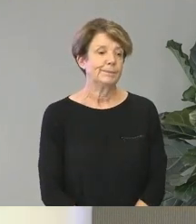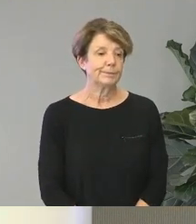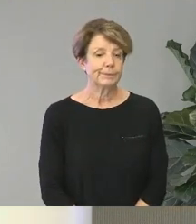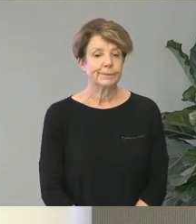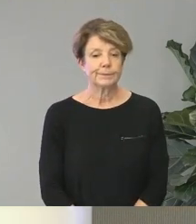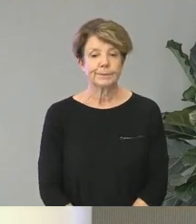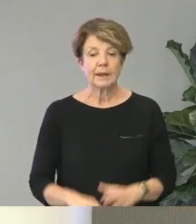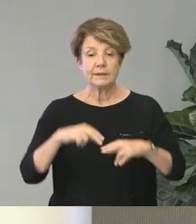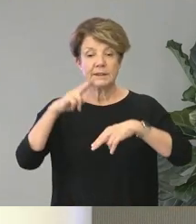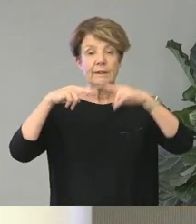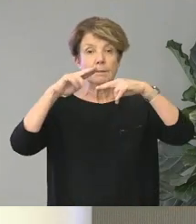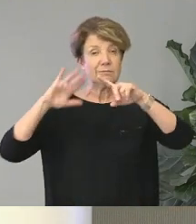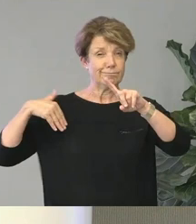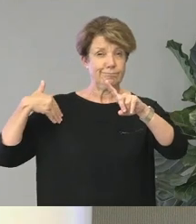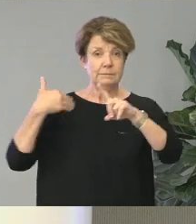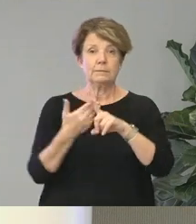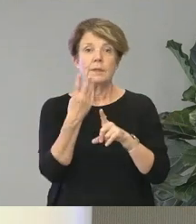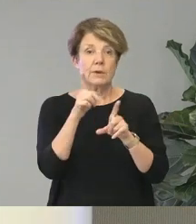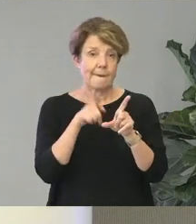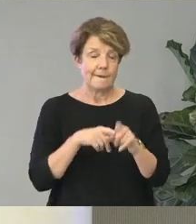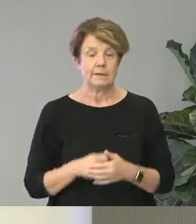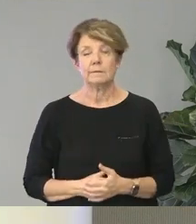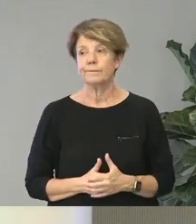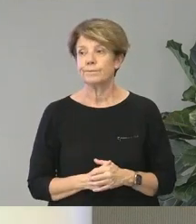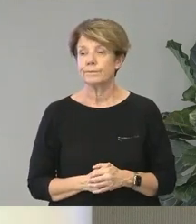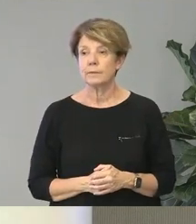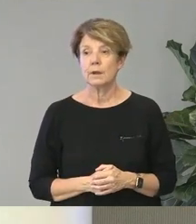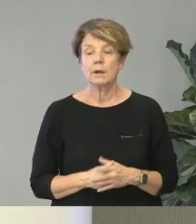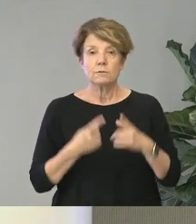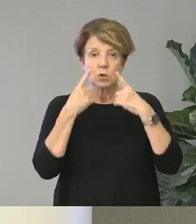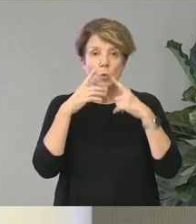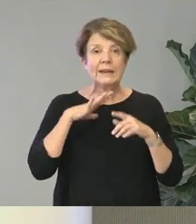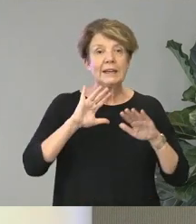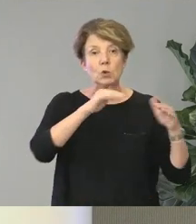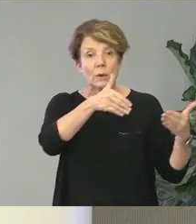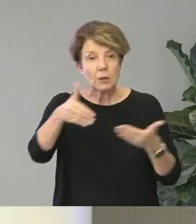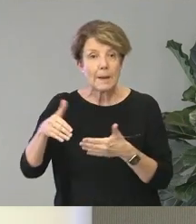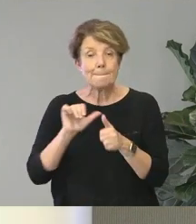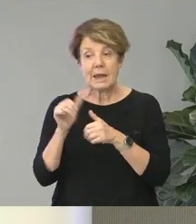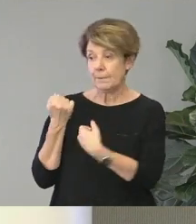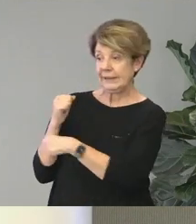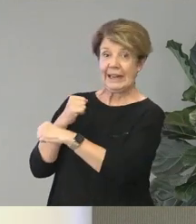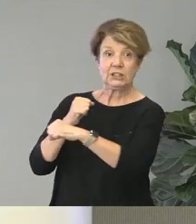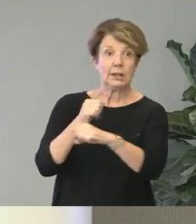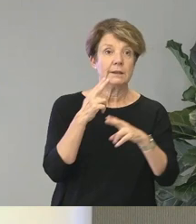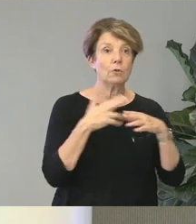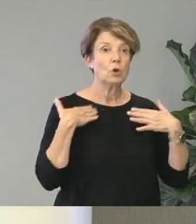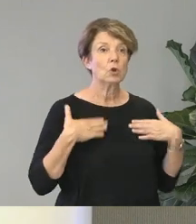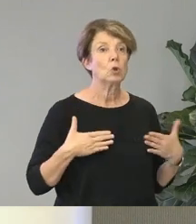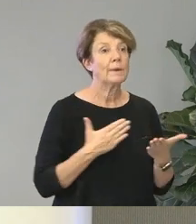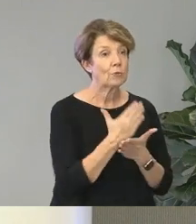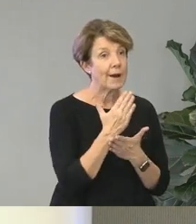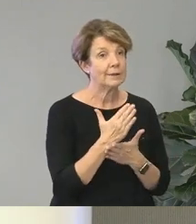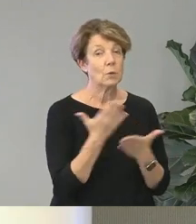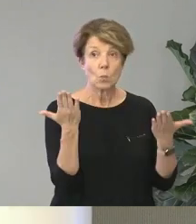Developments over the past 3 years have shown that we need to introduce better protections of human rights at